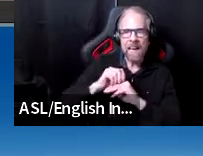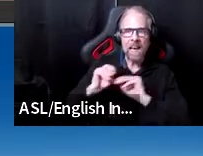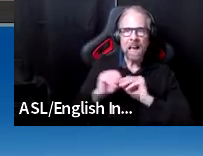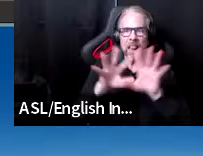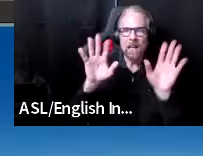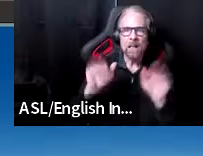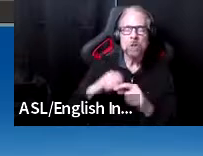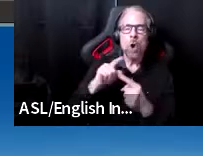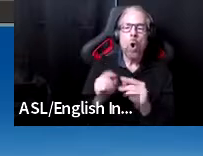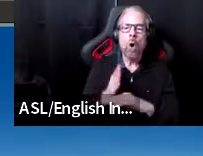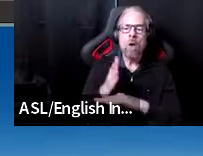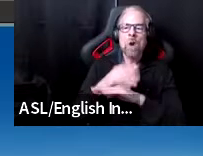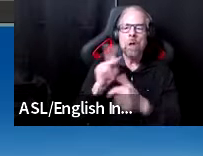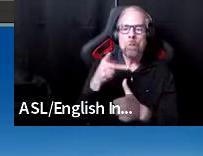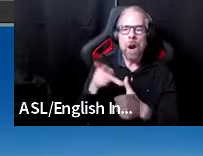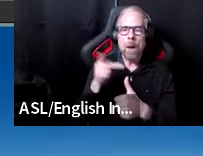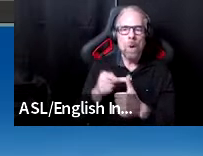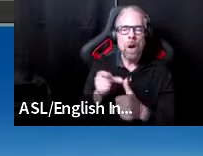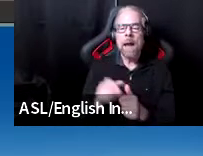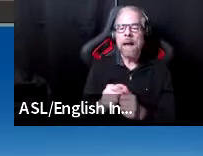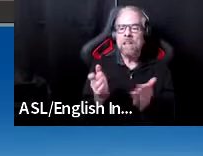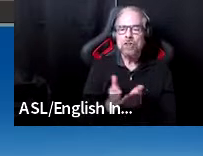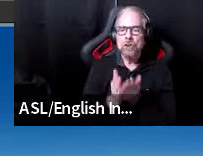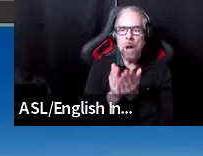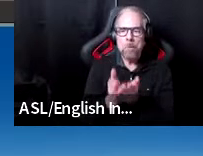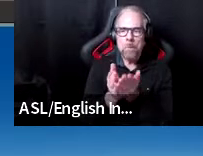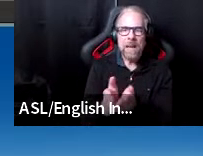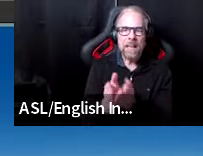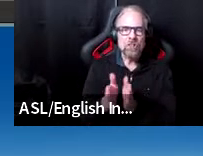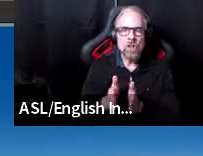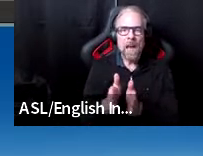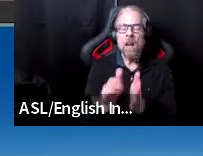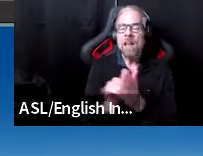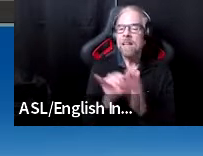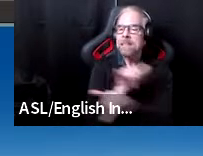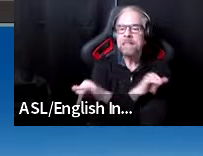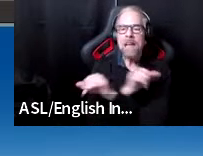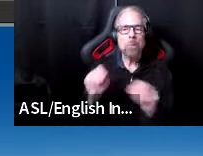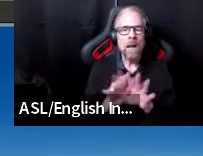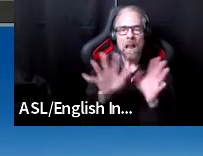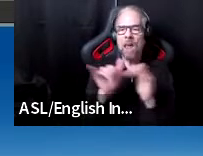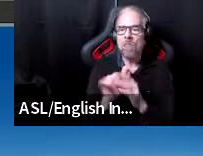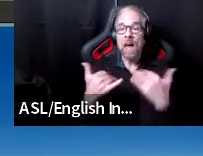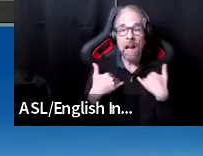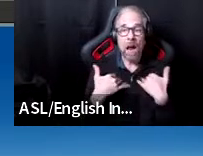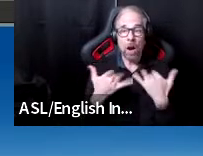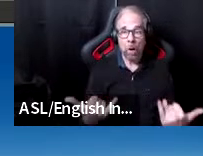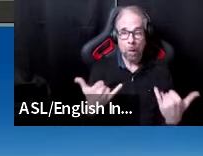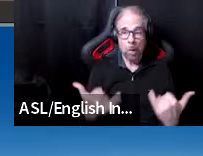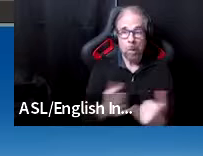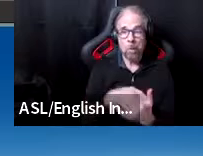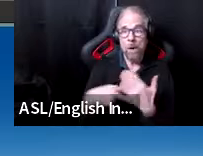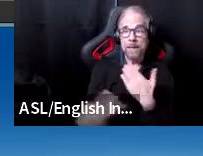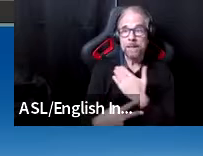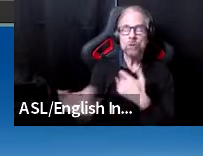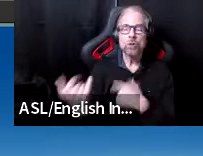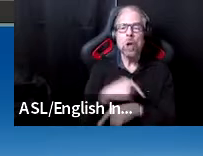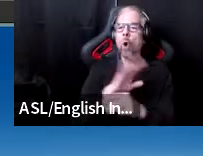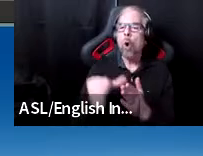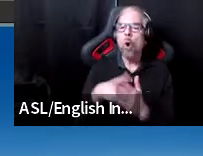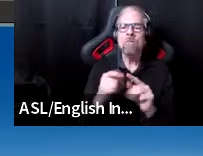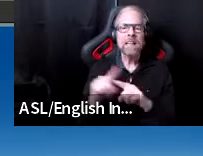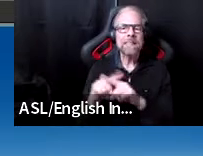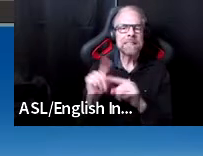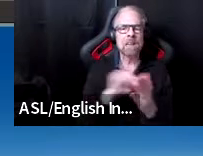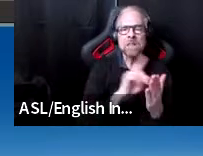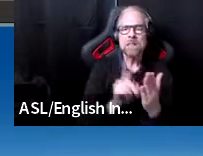the primary navigation channel, which is the same clearance that the existing bridge provides today. All these bridge configuration options would